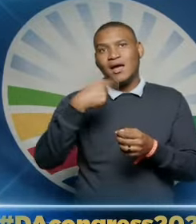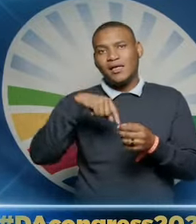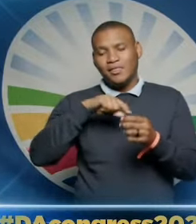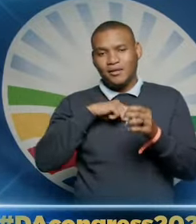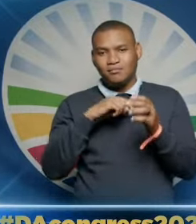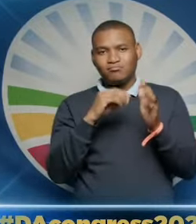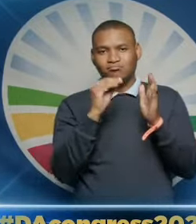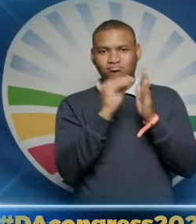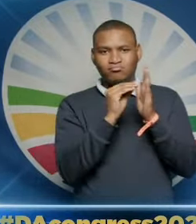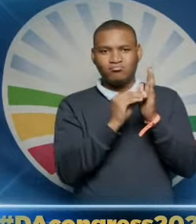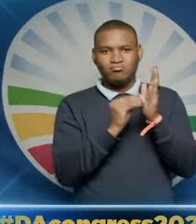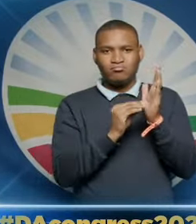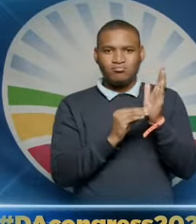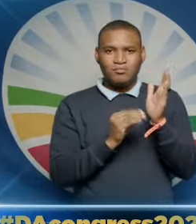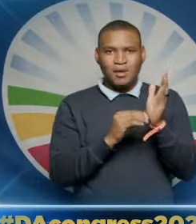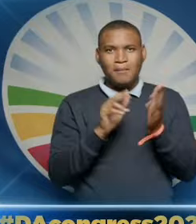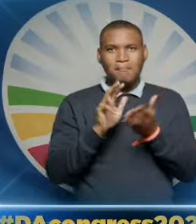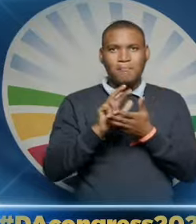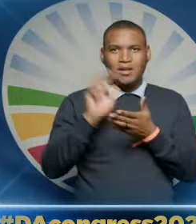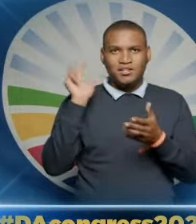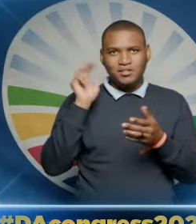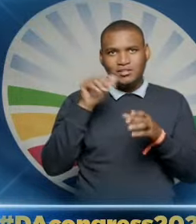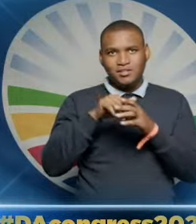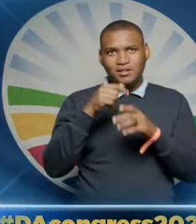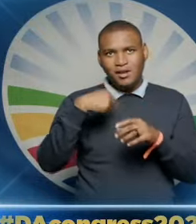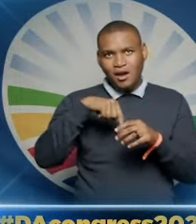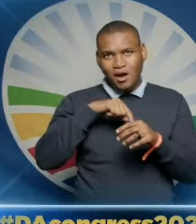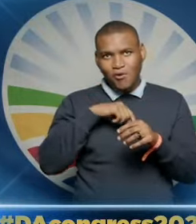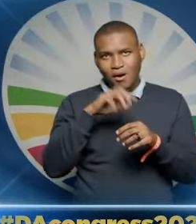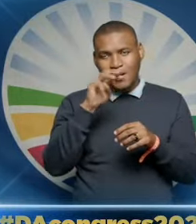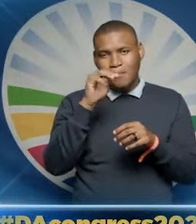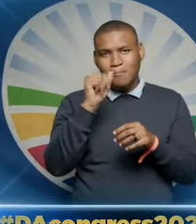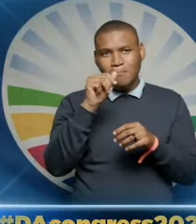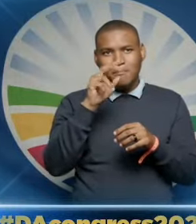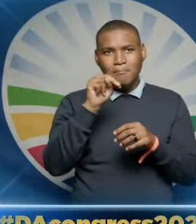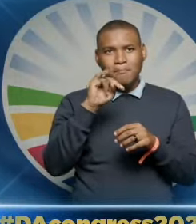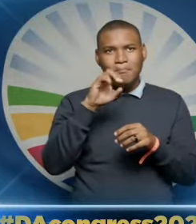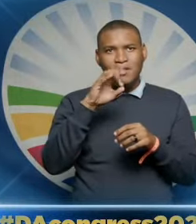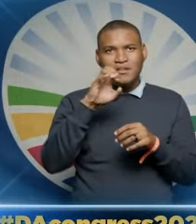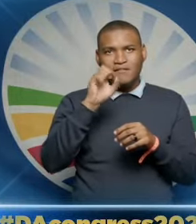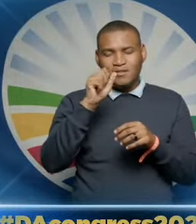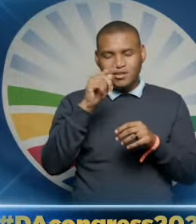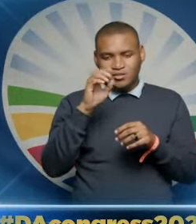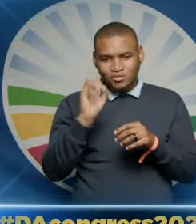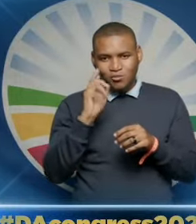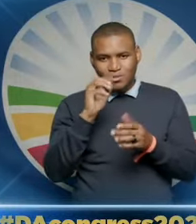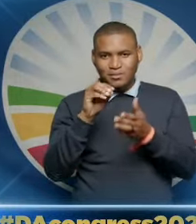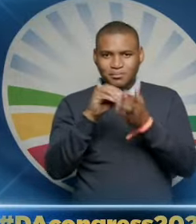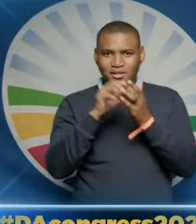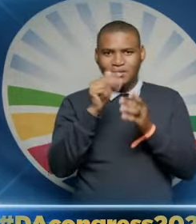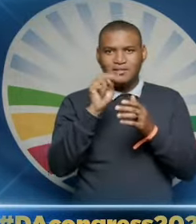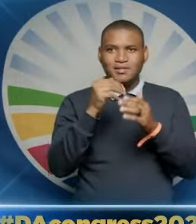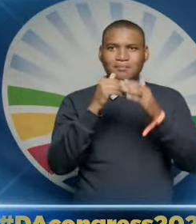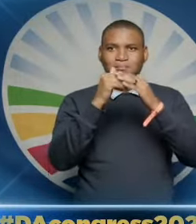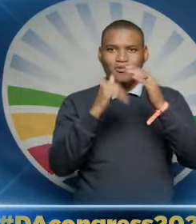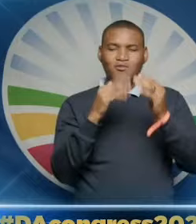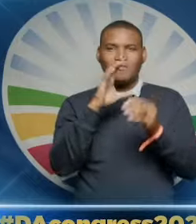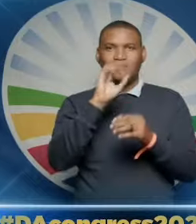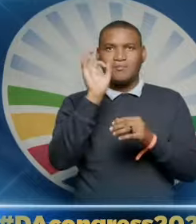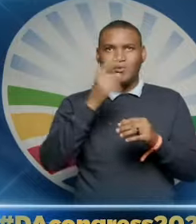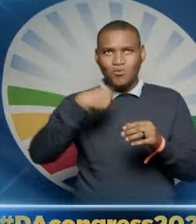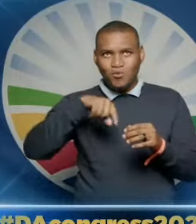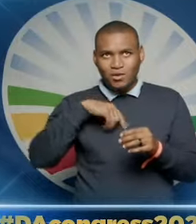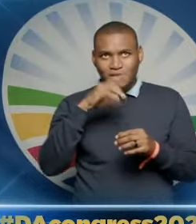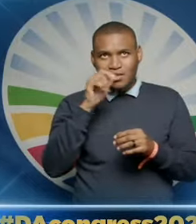manifesto are anchored in this one priority. We must drag the ANC below 50%, and we, the